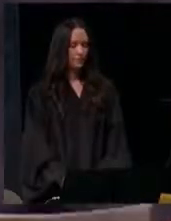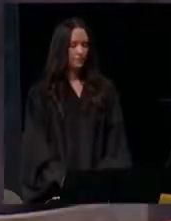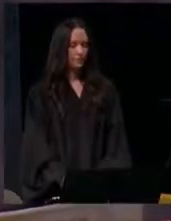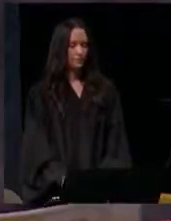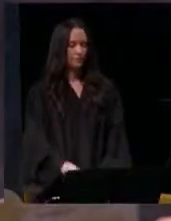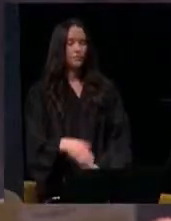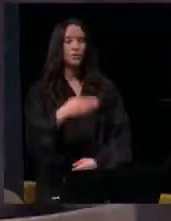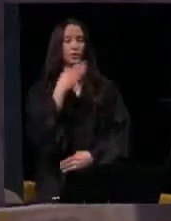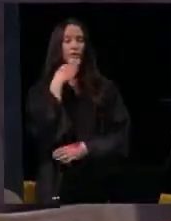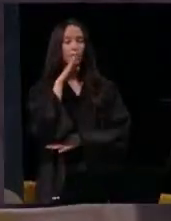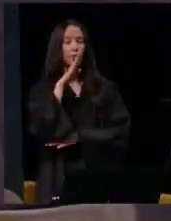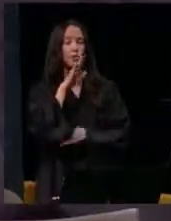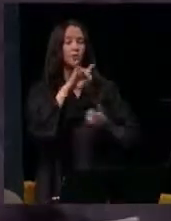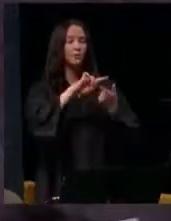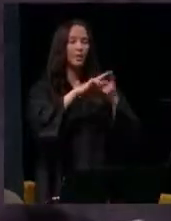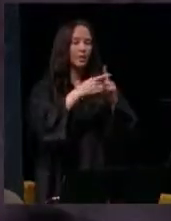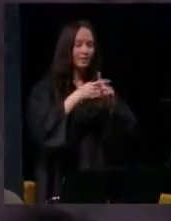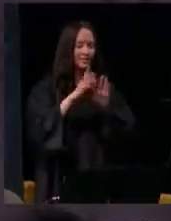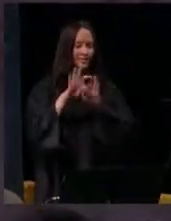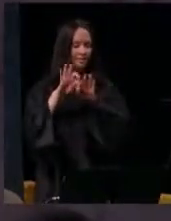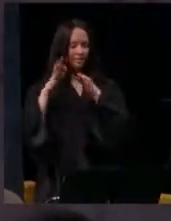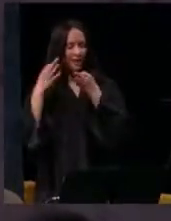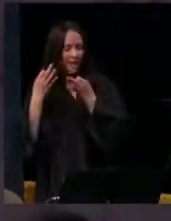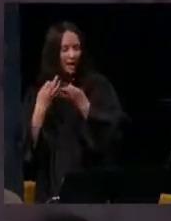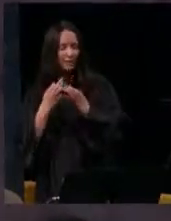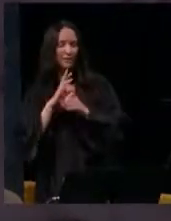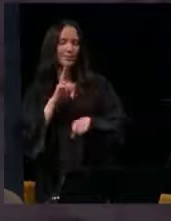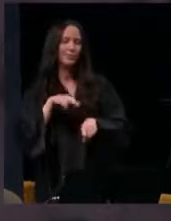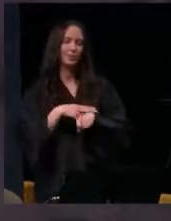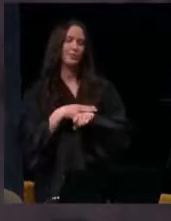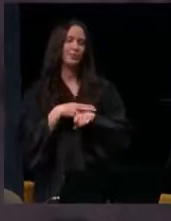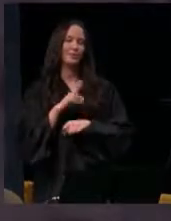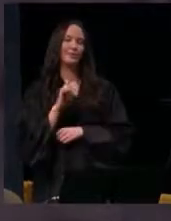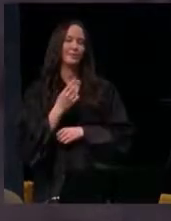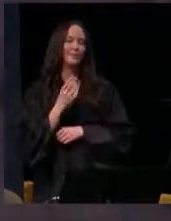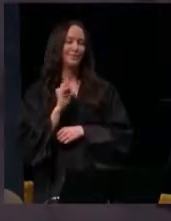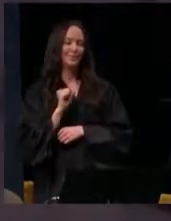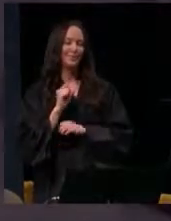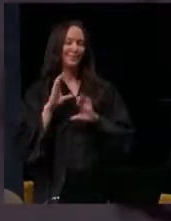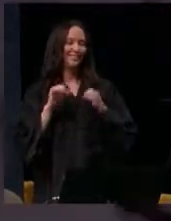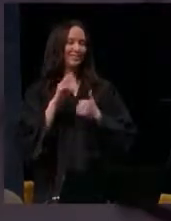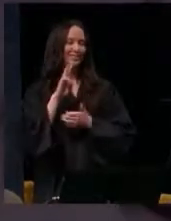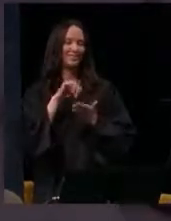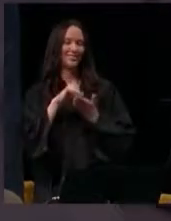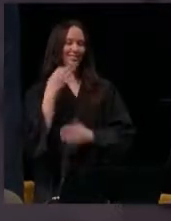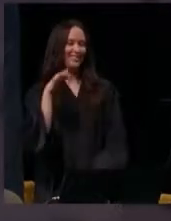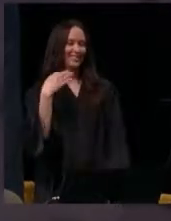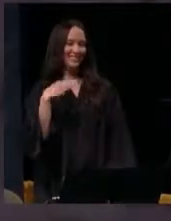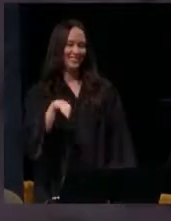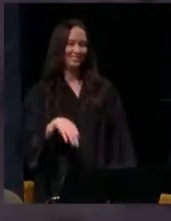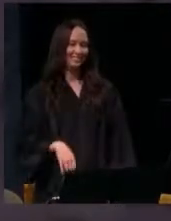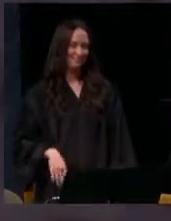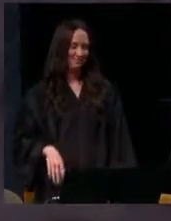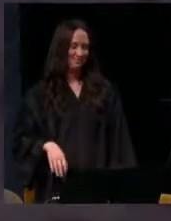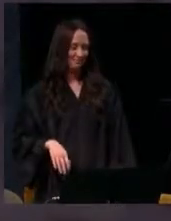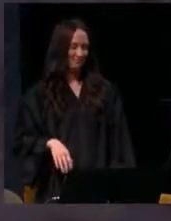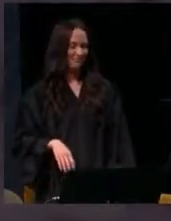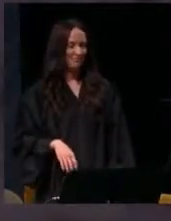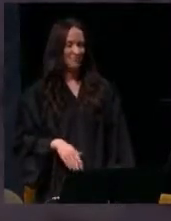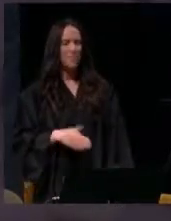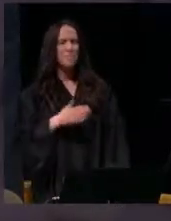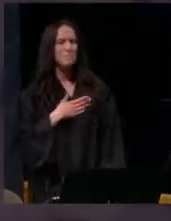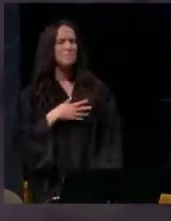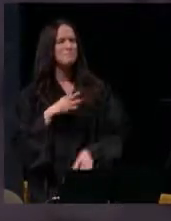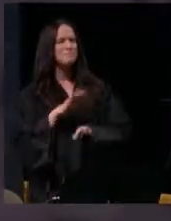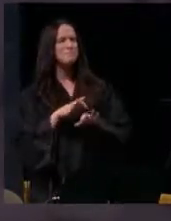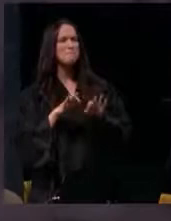Good afternoon, friends, family, and of course, Davies High School, class of 2019. One of my most